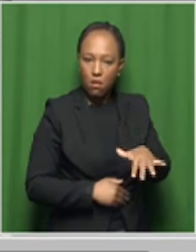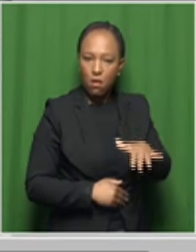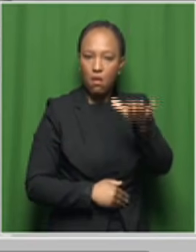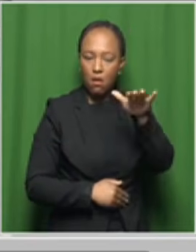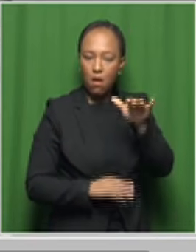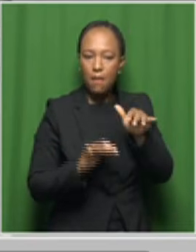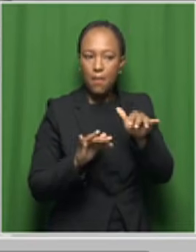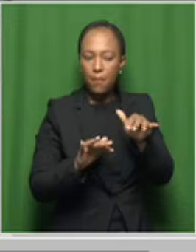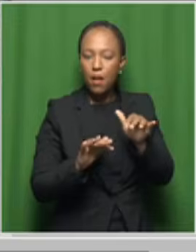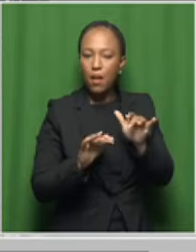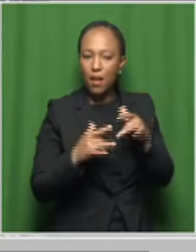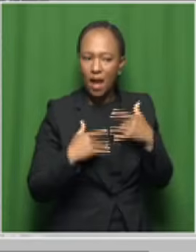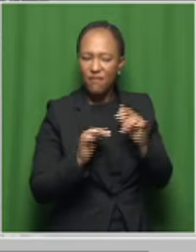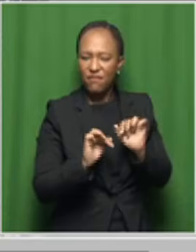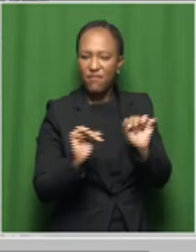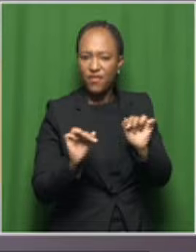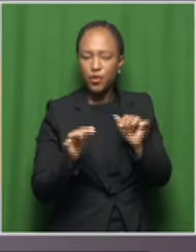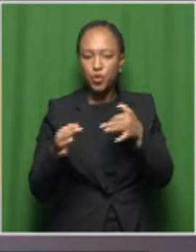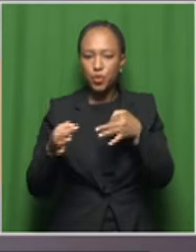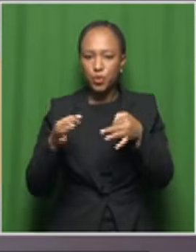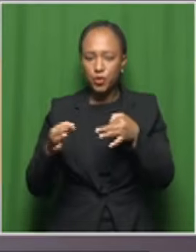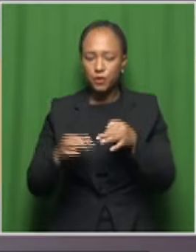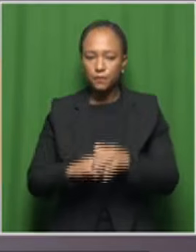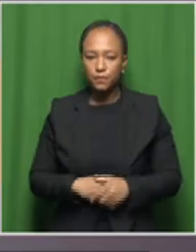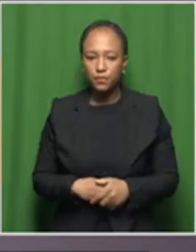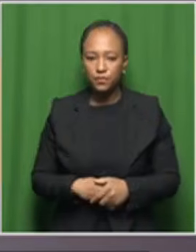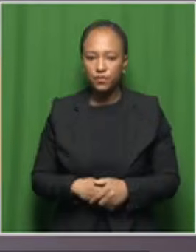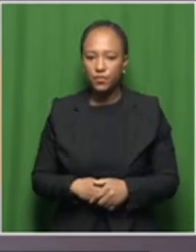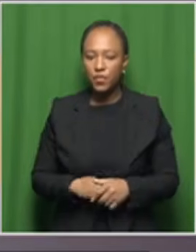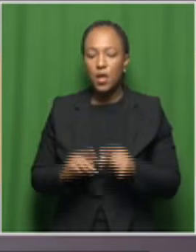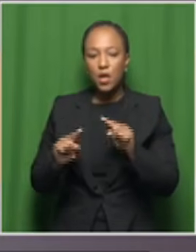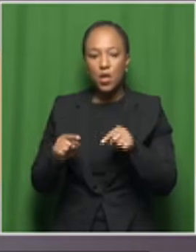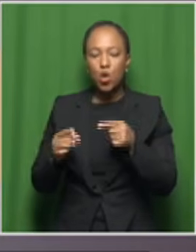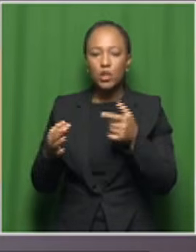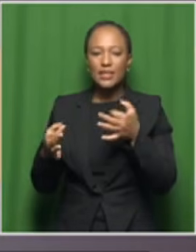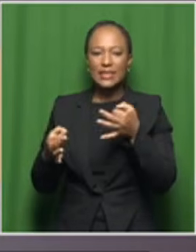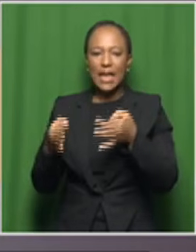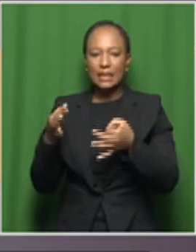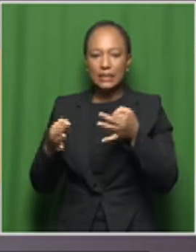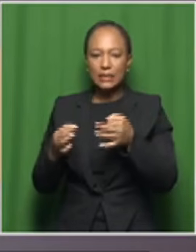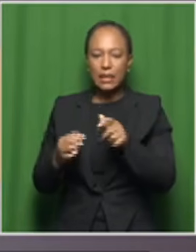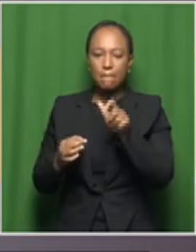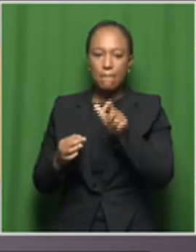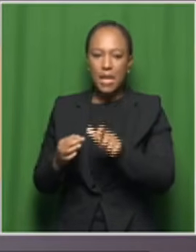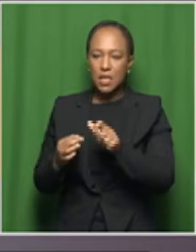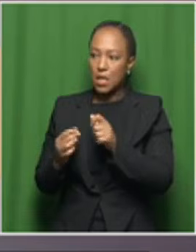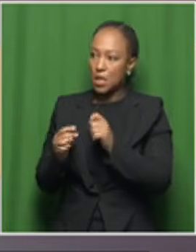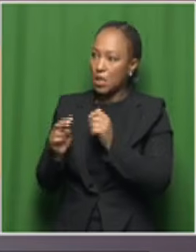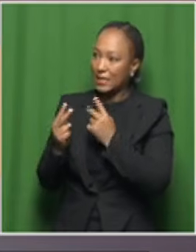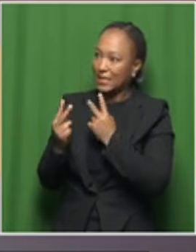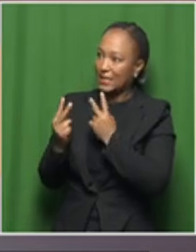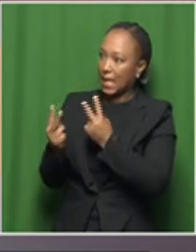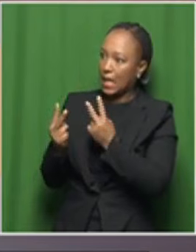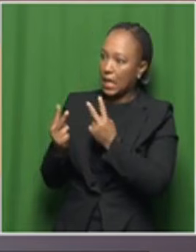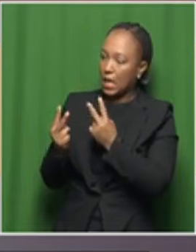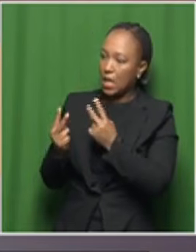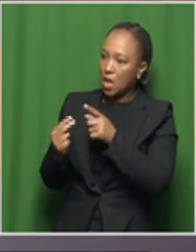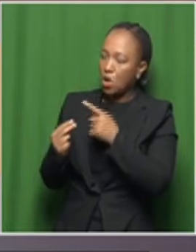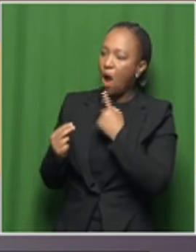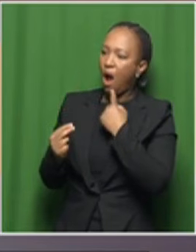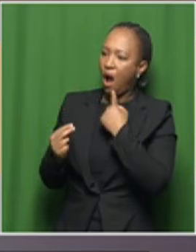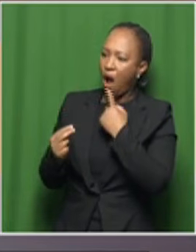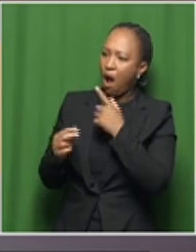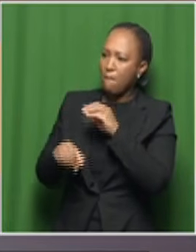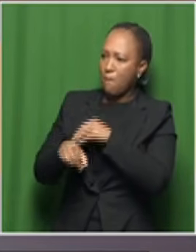where I come from. And it's you can't judge a book by its cover, because everyone has a backstory, and this is why it's so important to